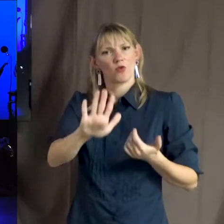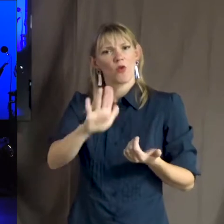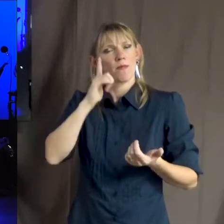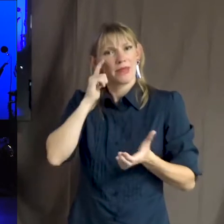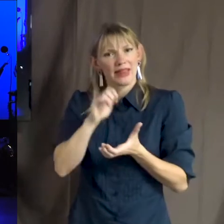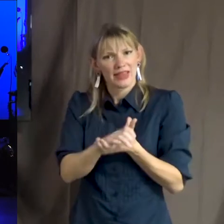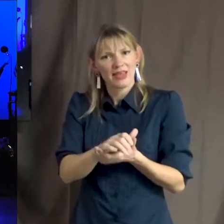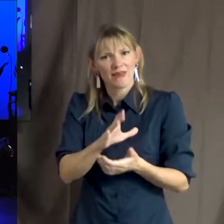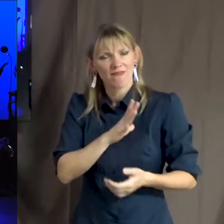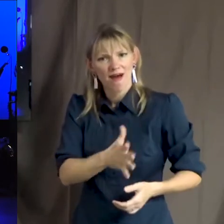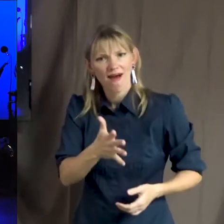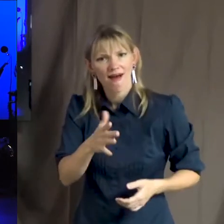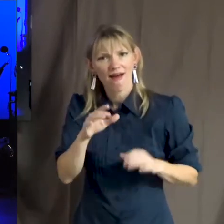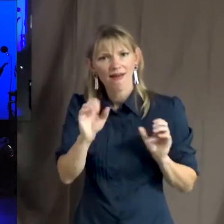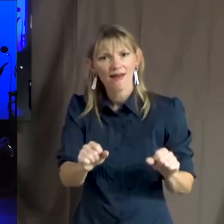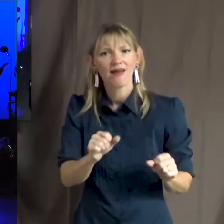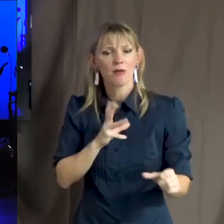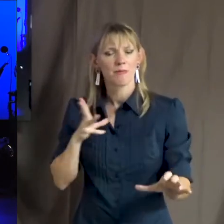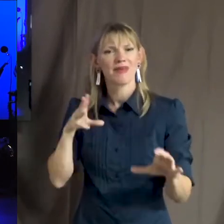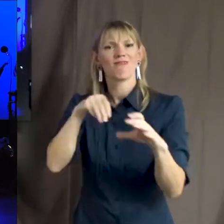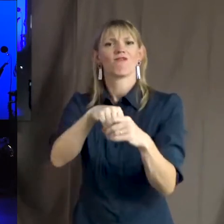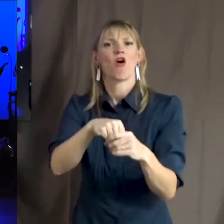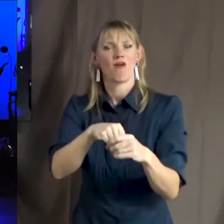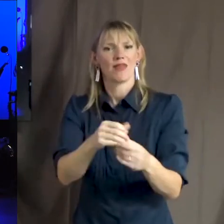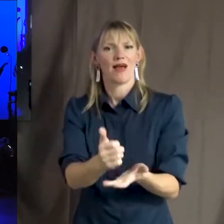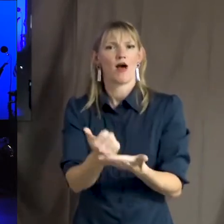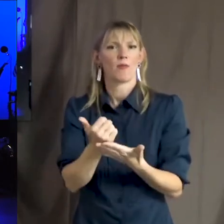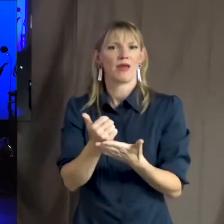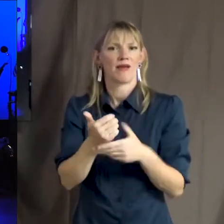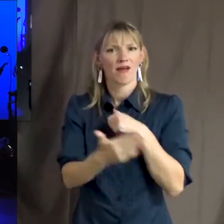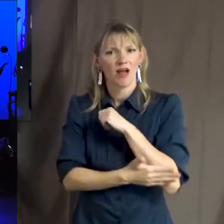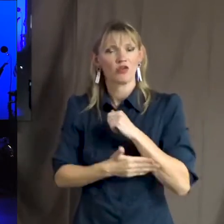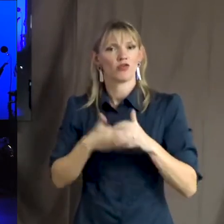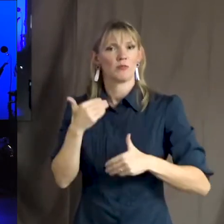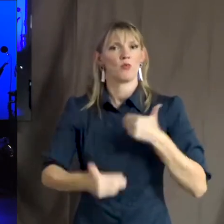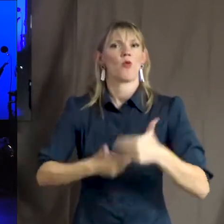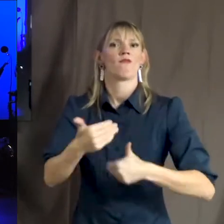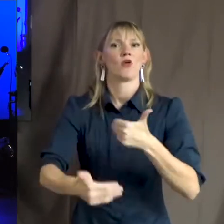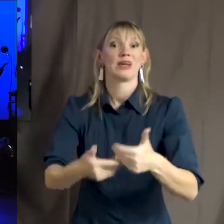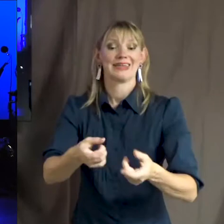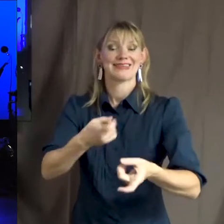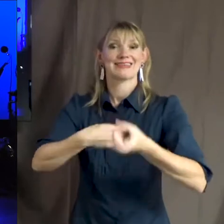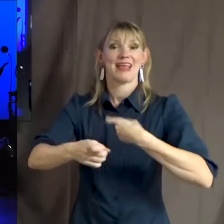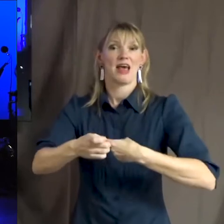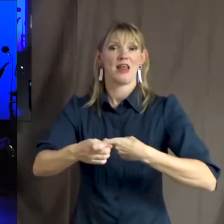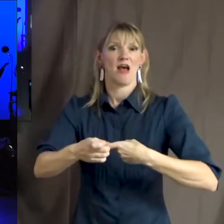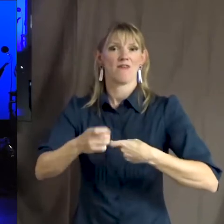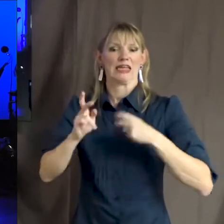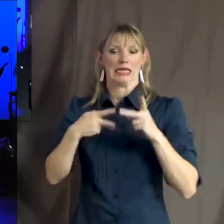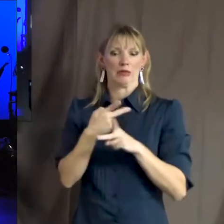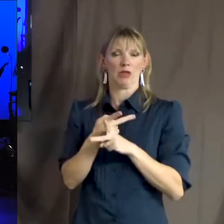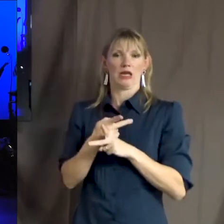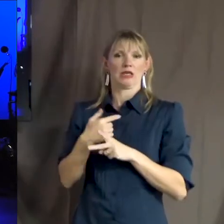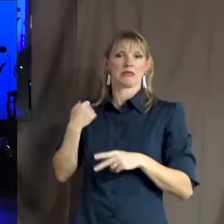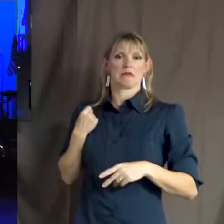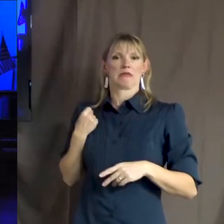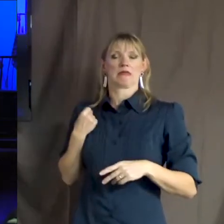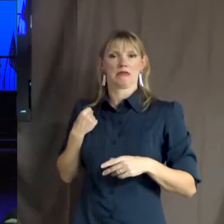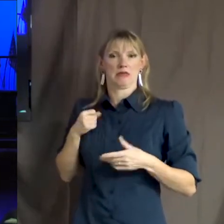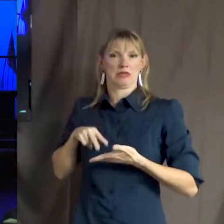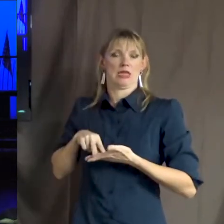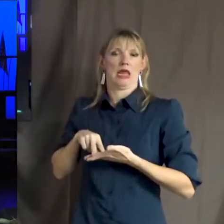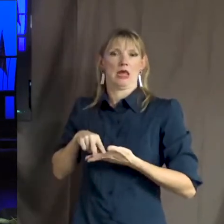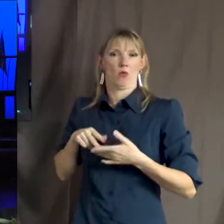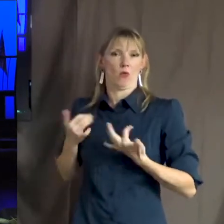and begin to be a part of moving us forward instead of keeping us stagnant. And lastly, so